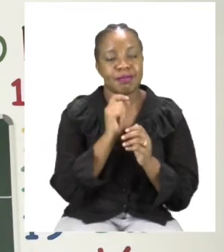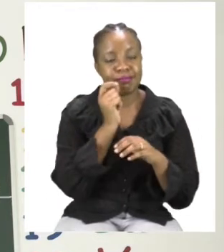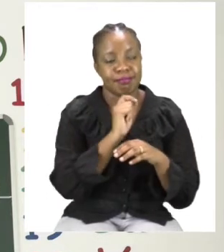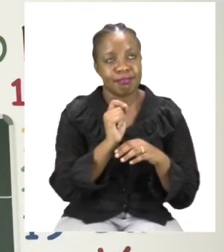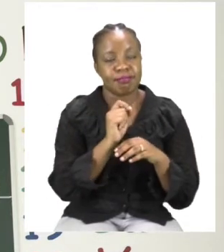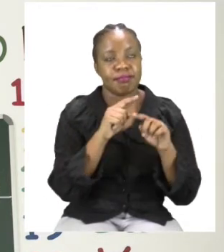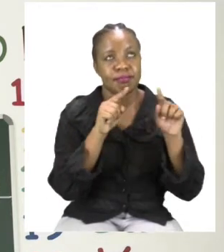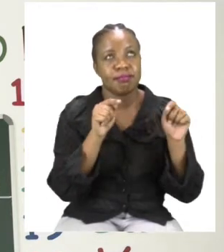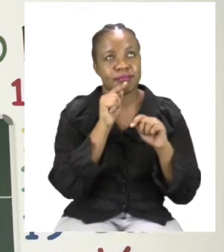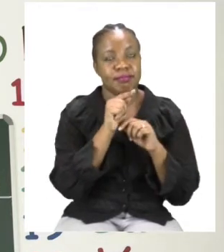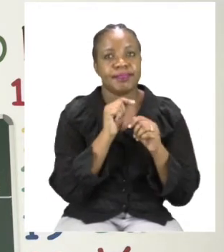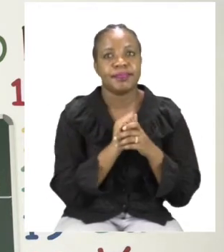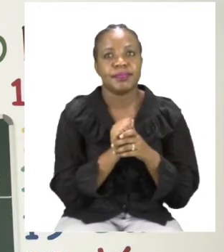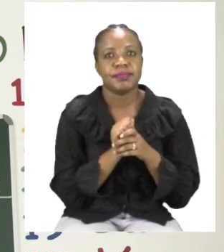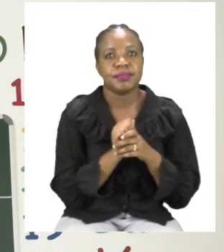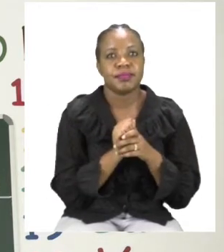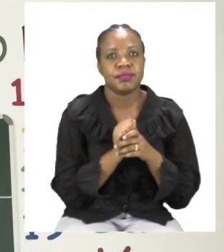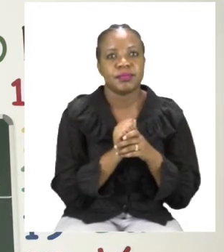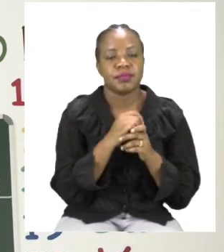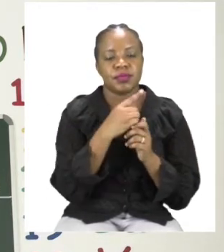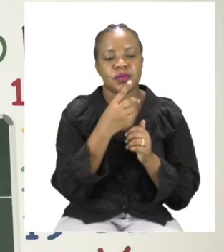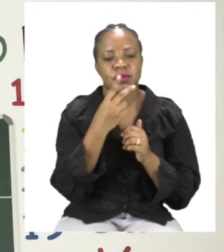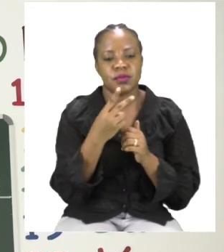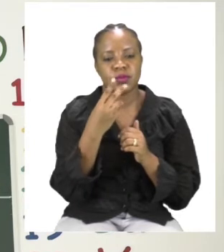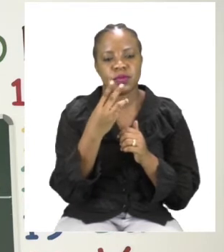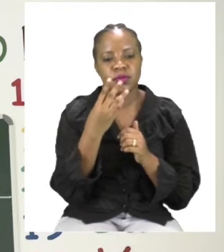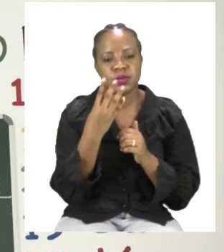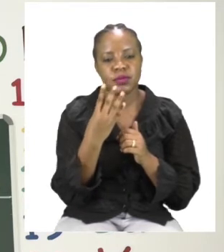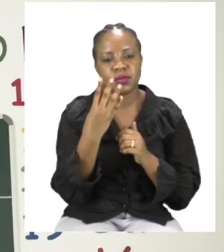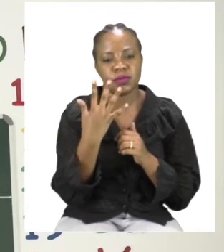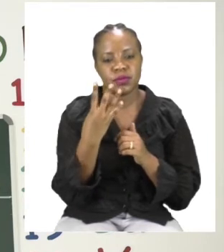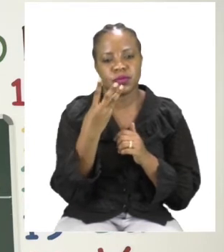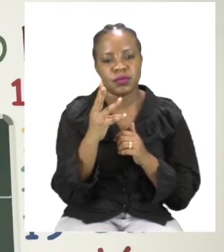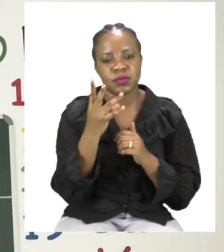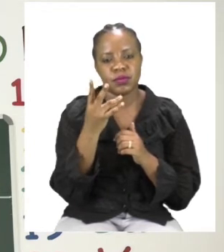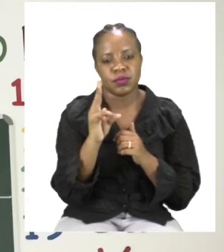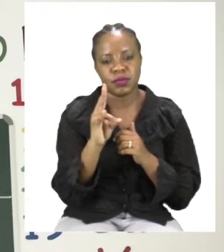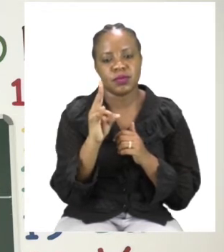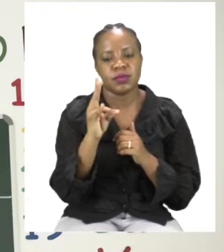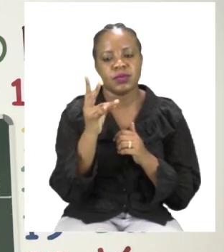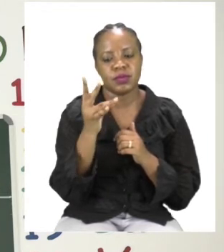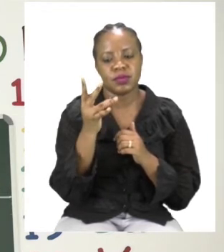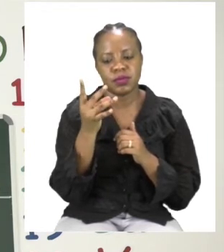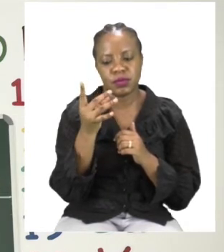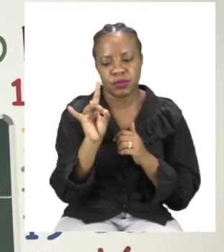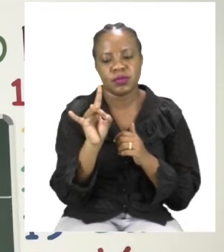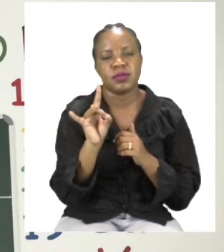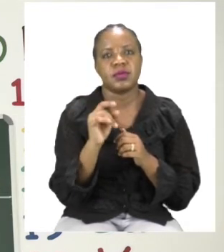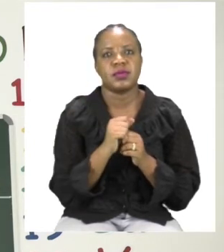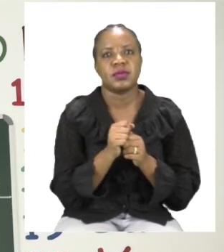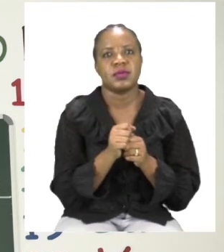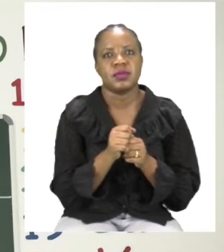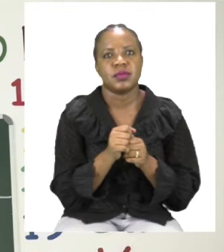Let's go. 1, 2, 3, 4, 5, 6, 7, 8. So we are going to write